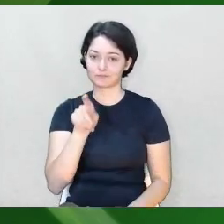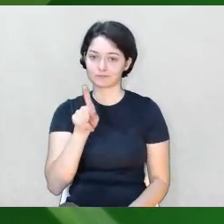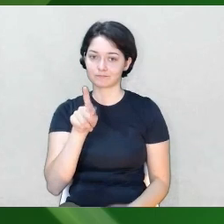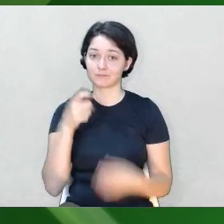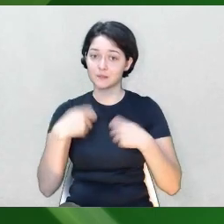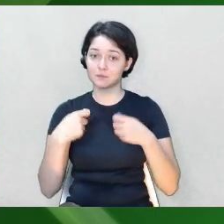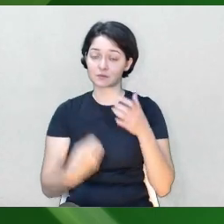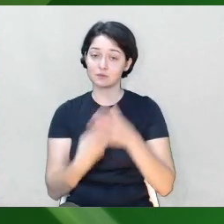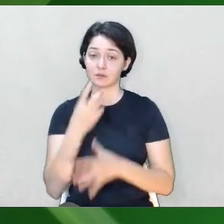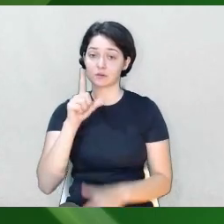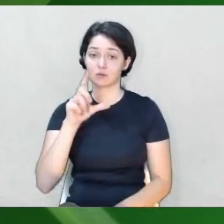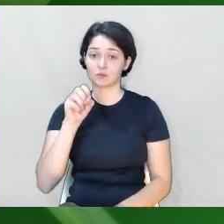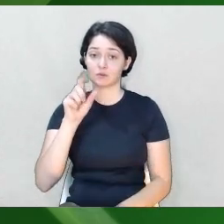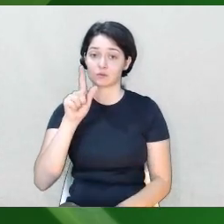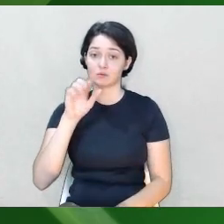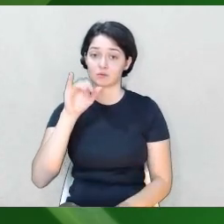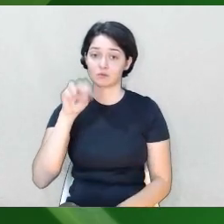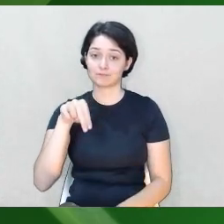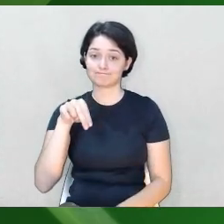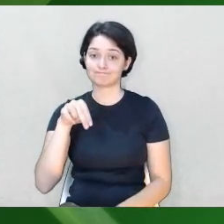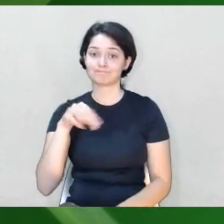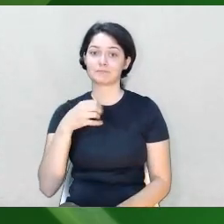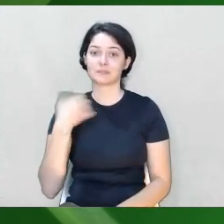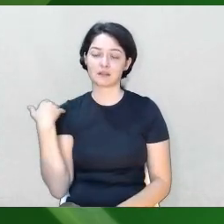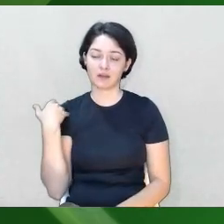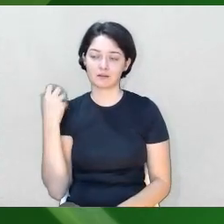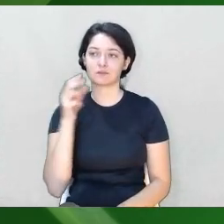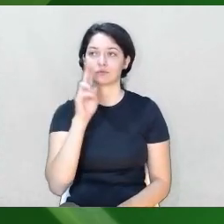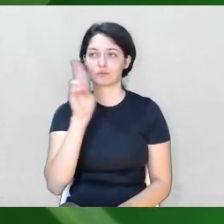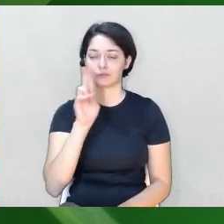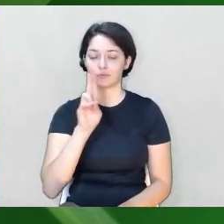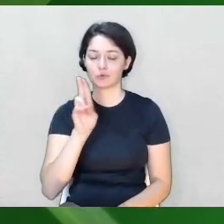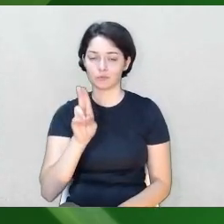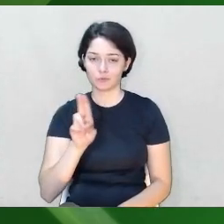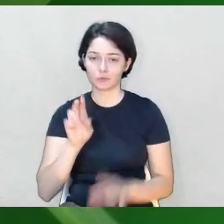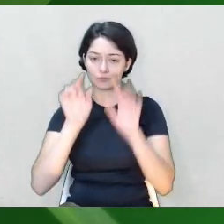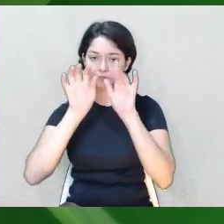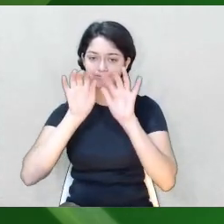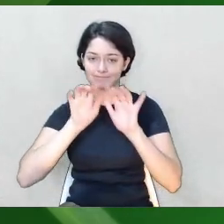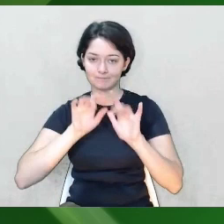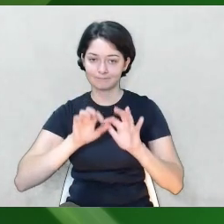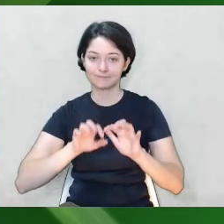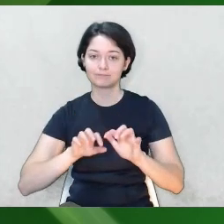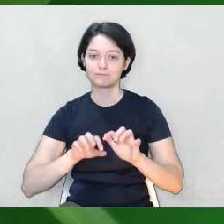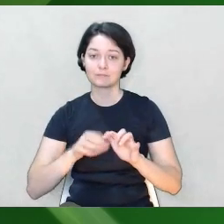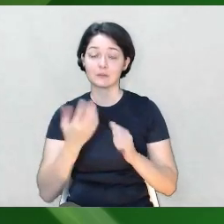He created a login, put his name into it, his age, birth date, etc.,